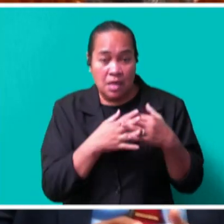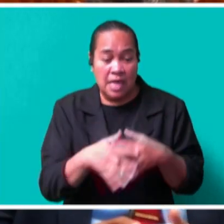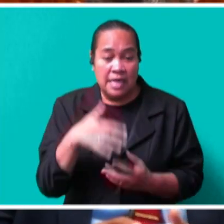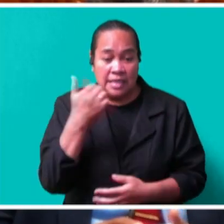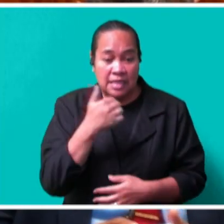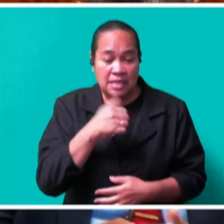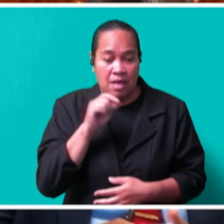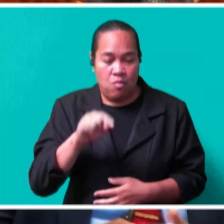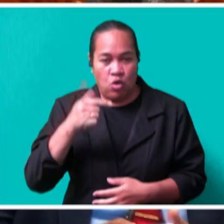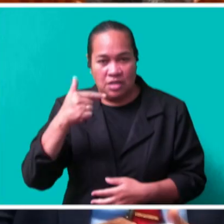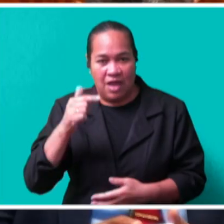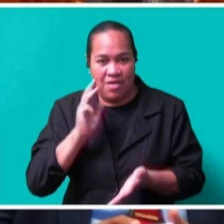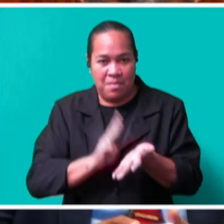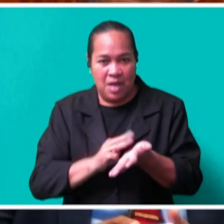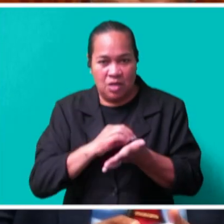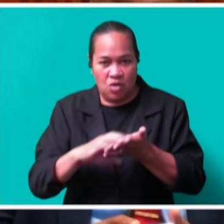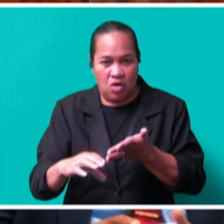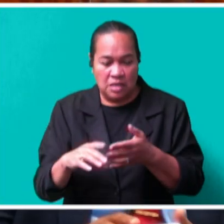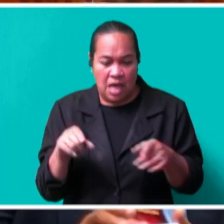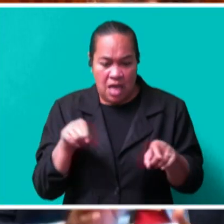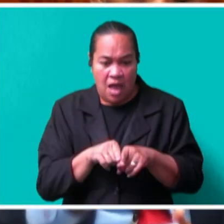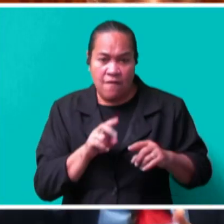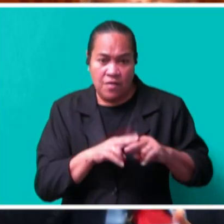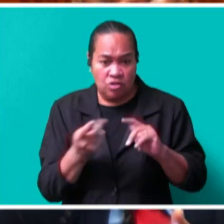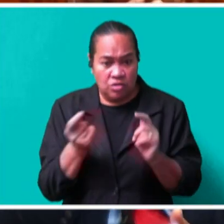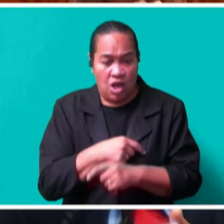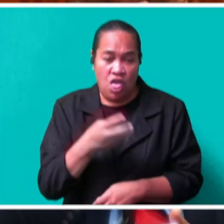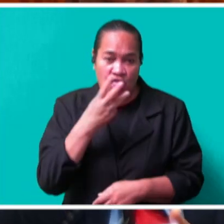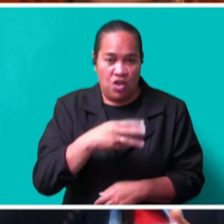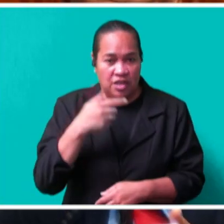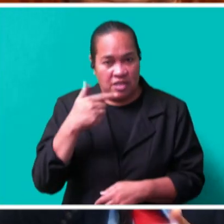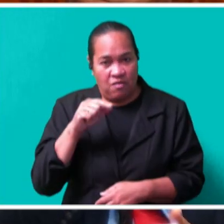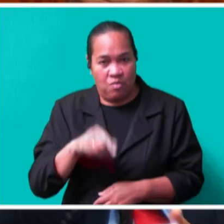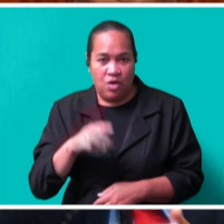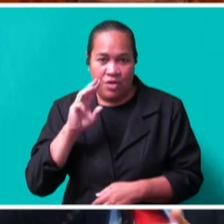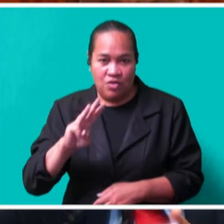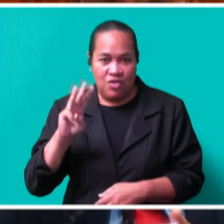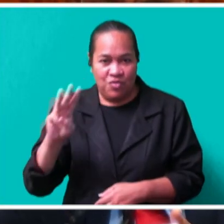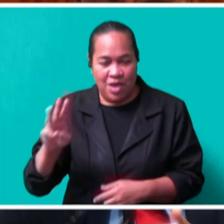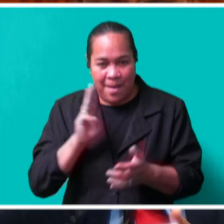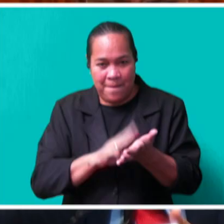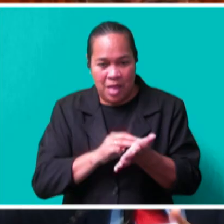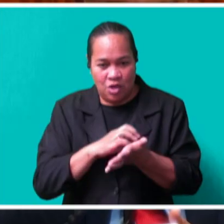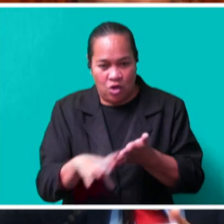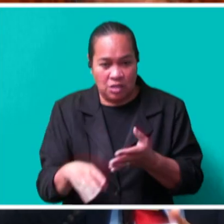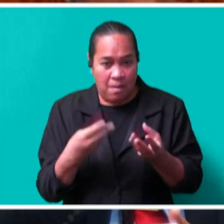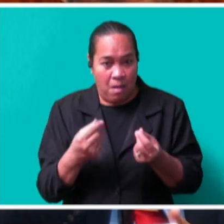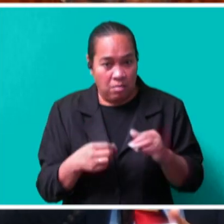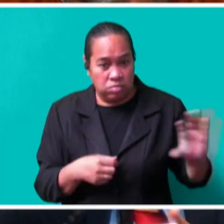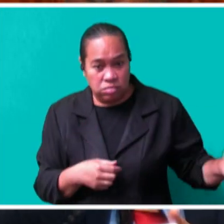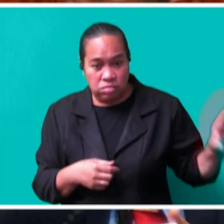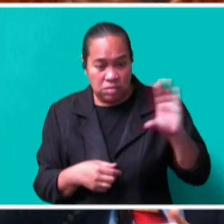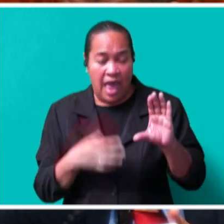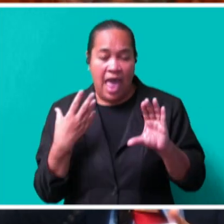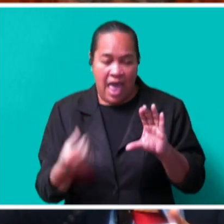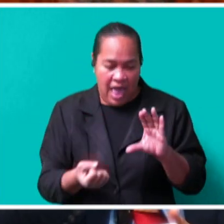16.7 million, which is equivalent to Fiji's 37.33 million. And this package comprises of a grant